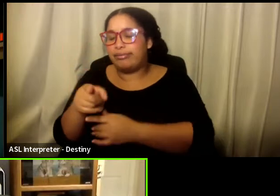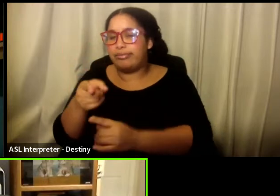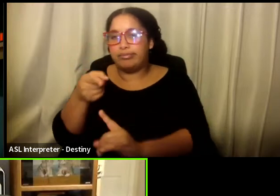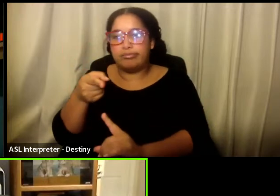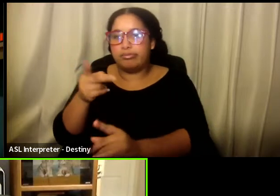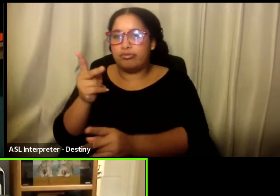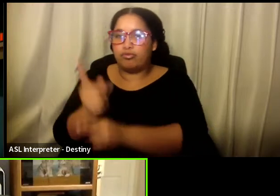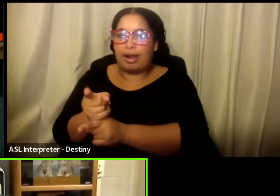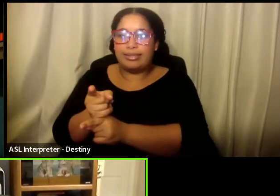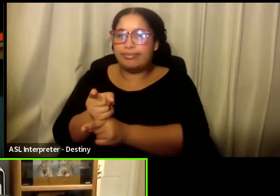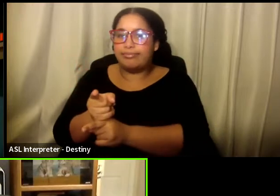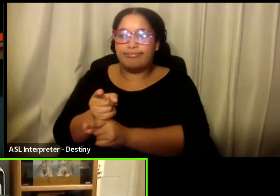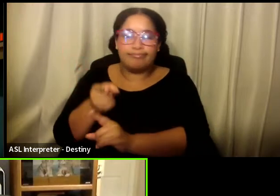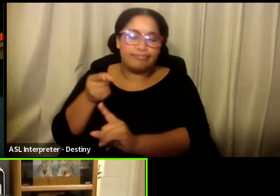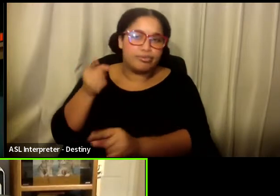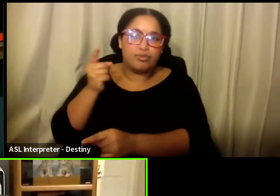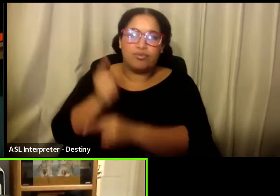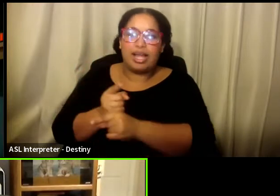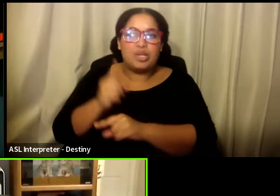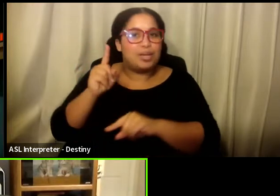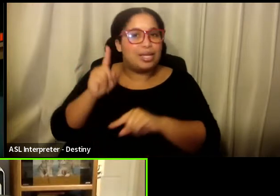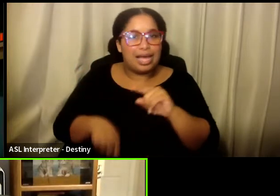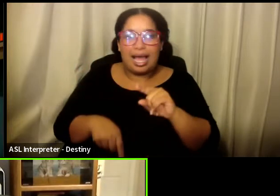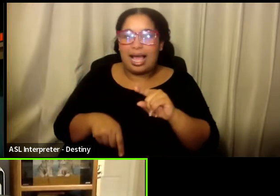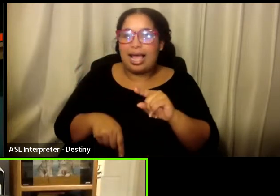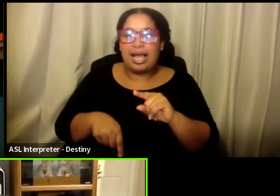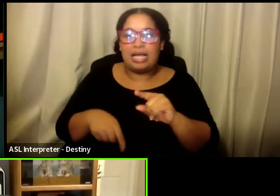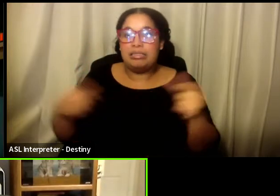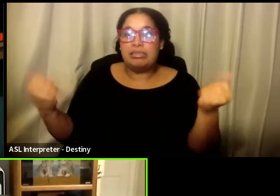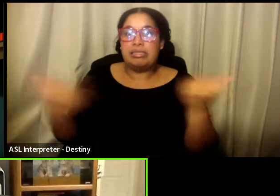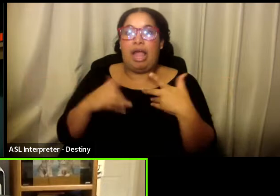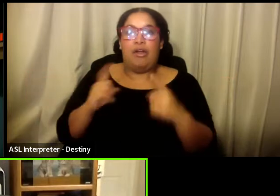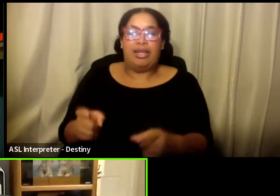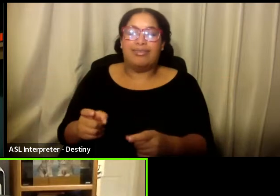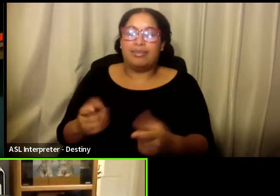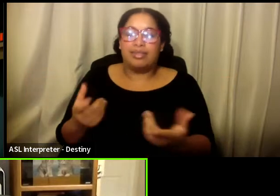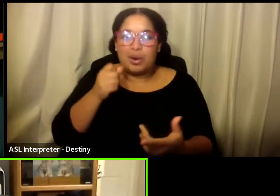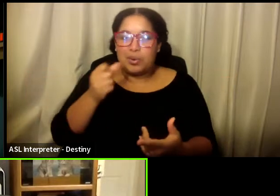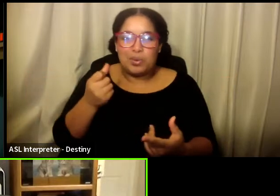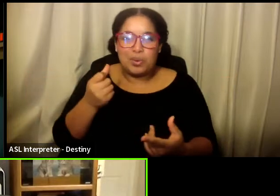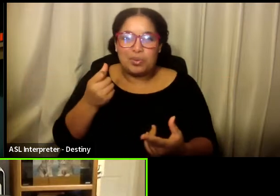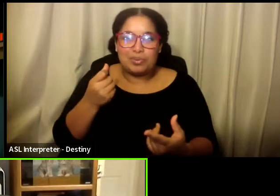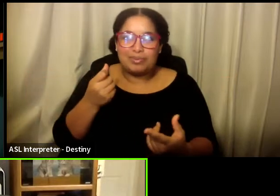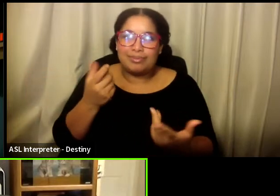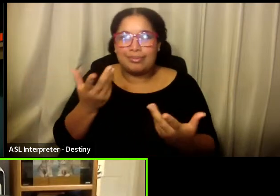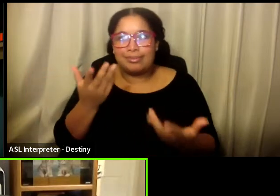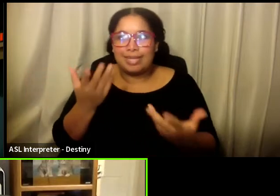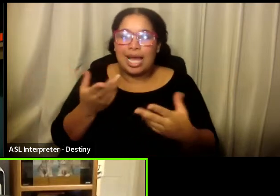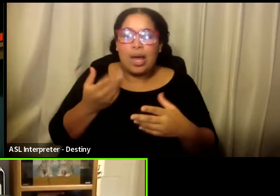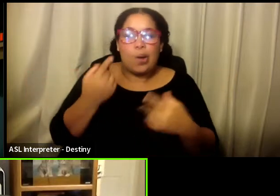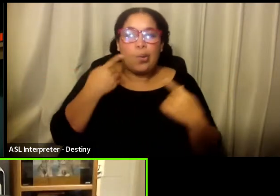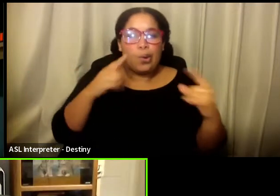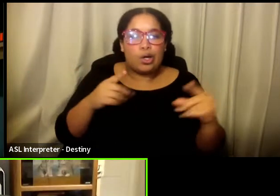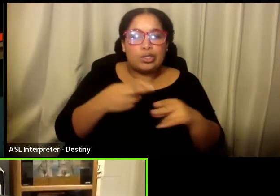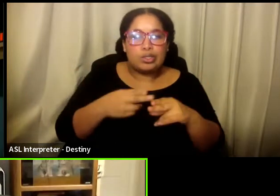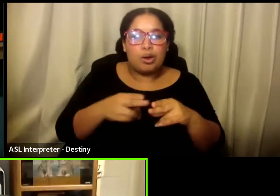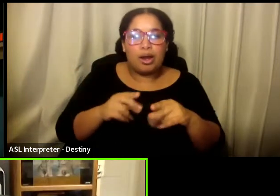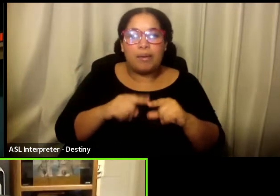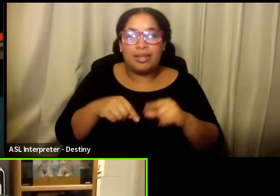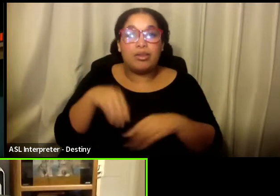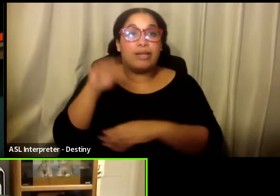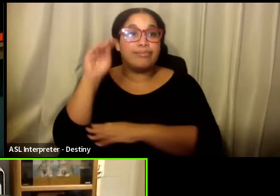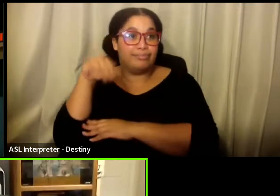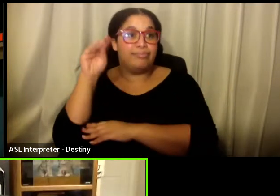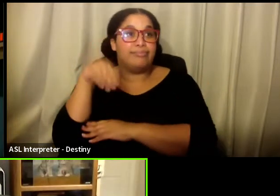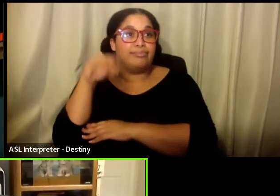correct. You can't put it in there as a scare tactic. It will work. They'll maybe still looking at you, shaking their head, yes,